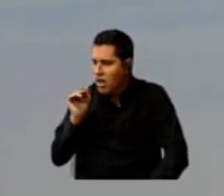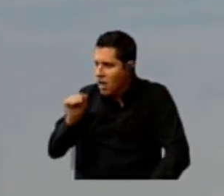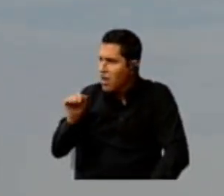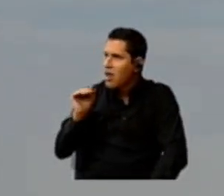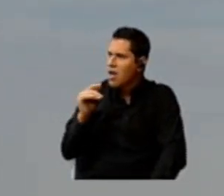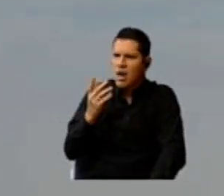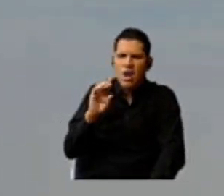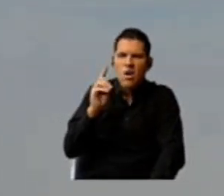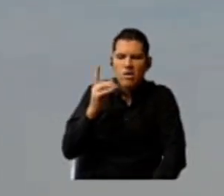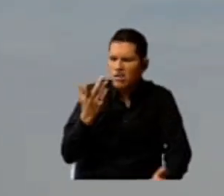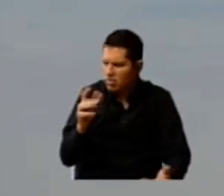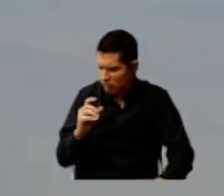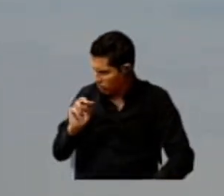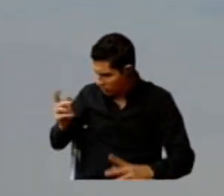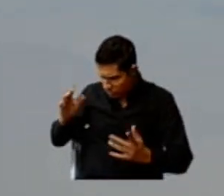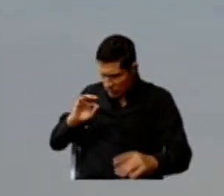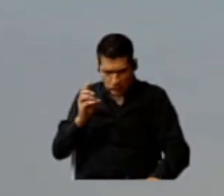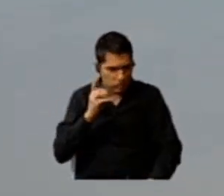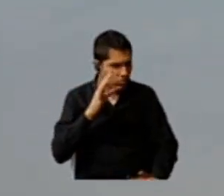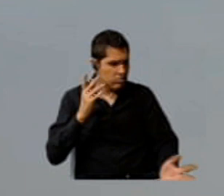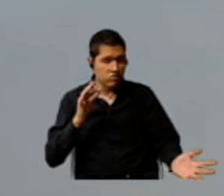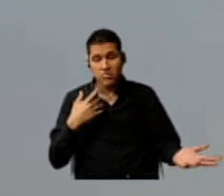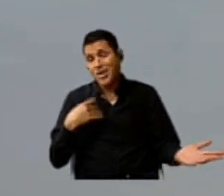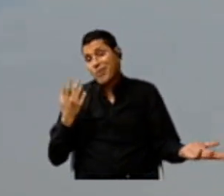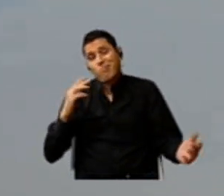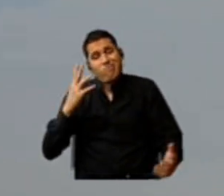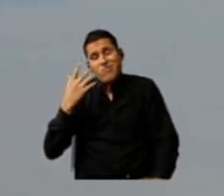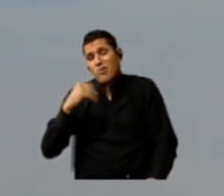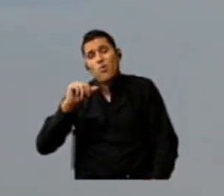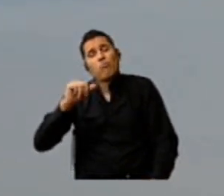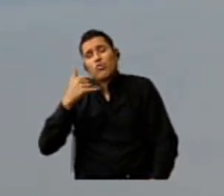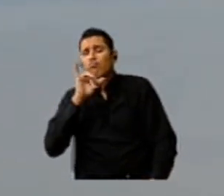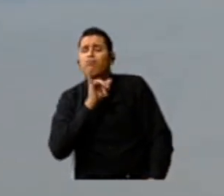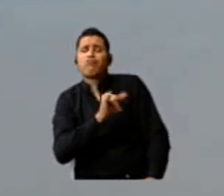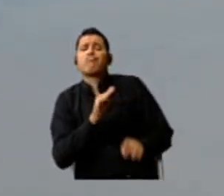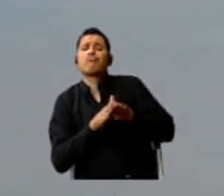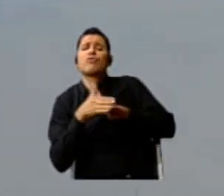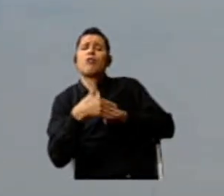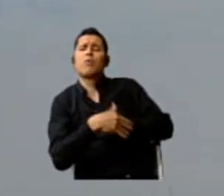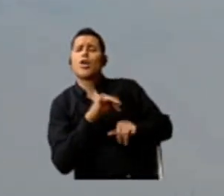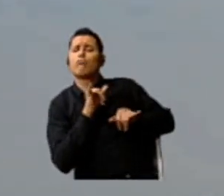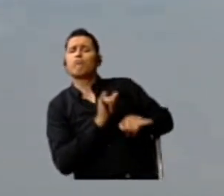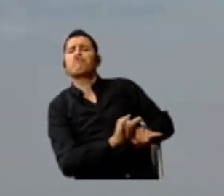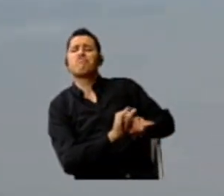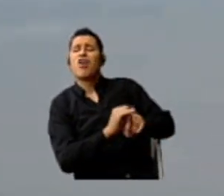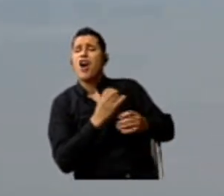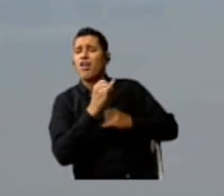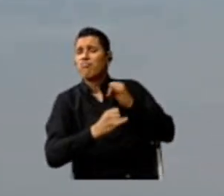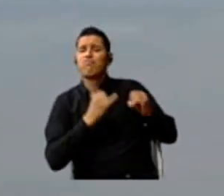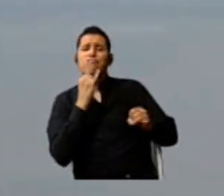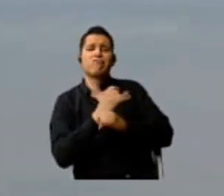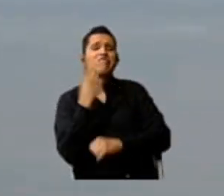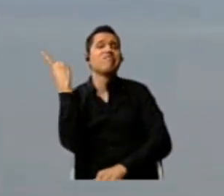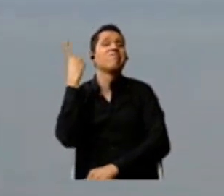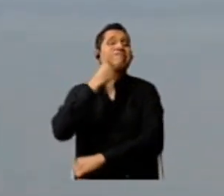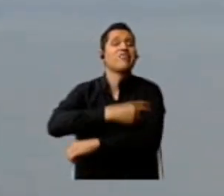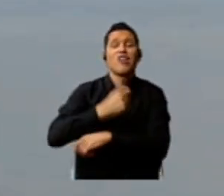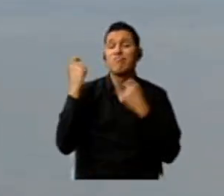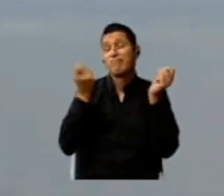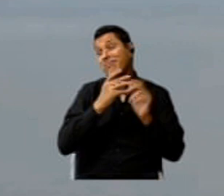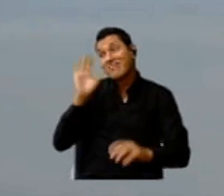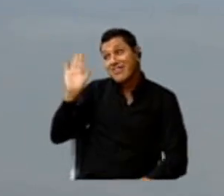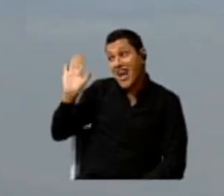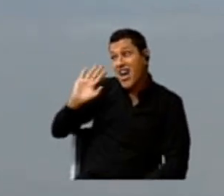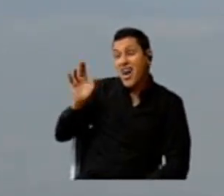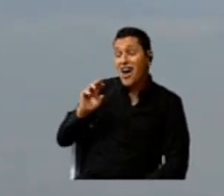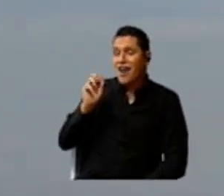Charlotte, where are you? I'm over here in Jamaica. I stayed in International Reggae Day.